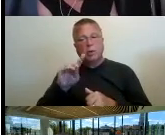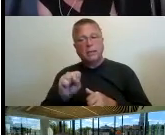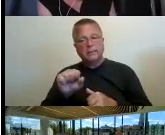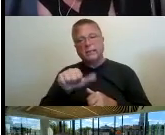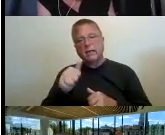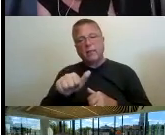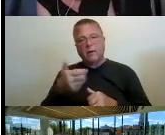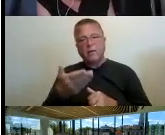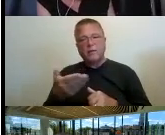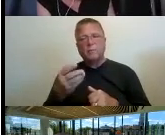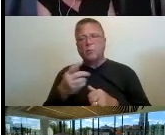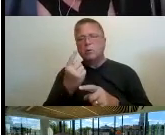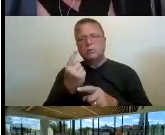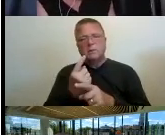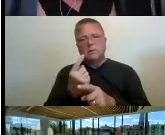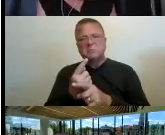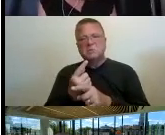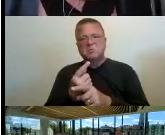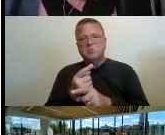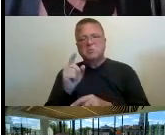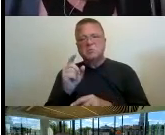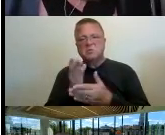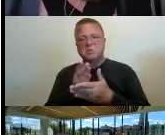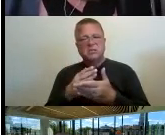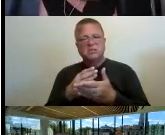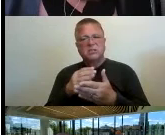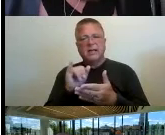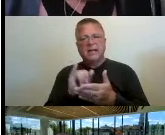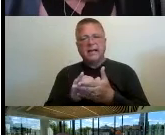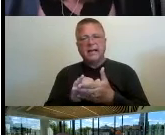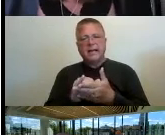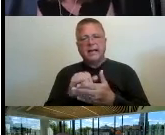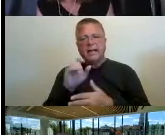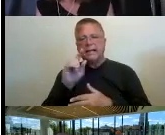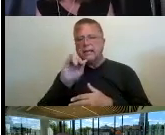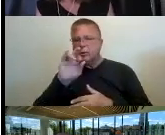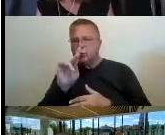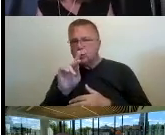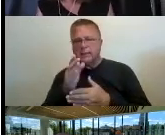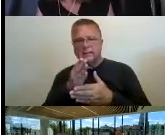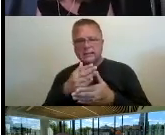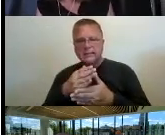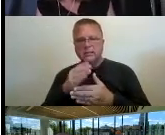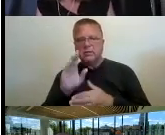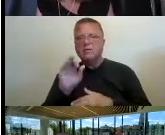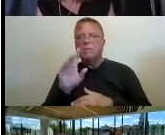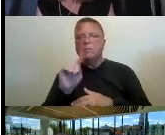but what would be the typical section in that trunk section of Bartlett going from